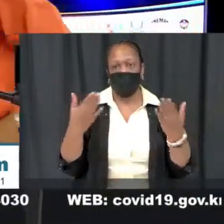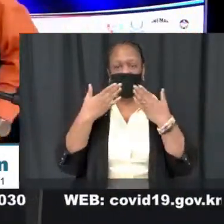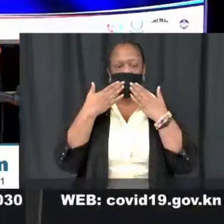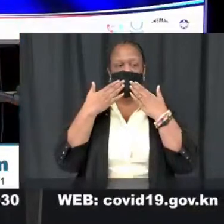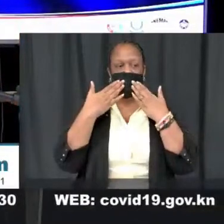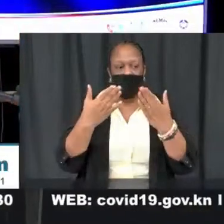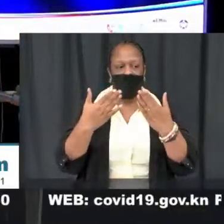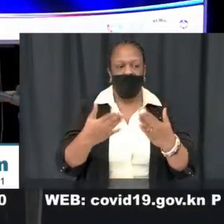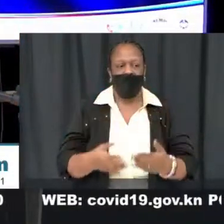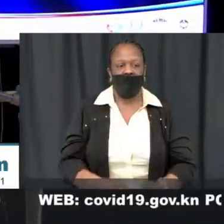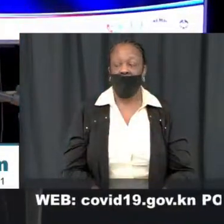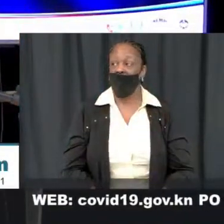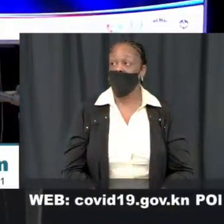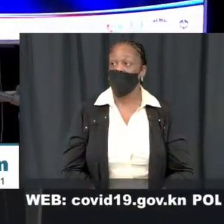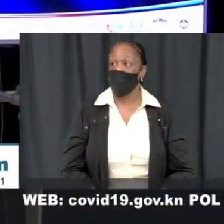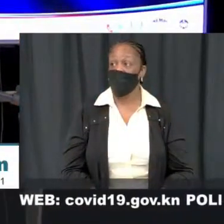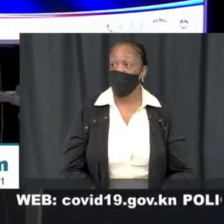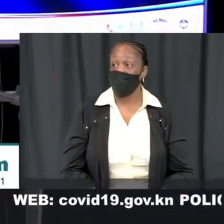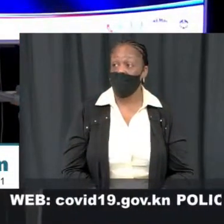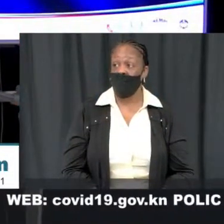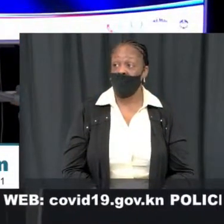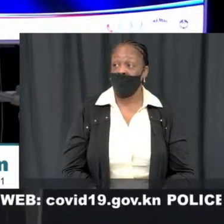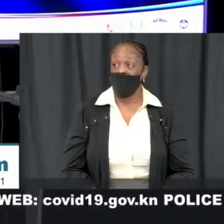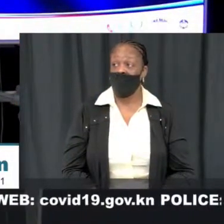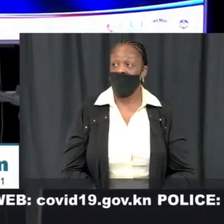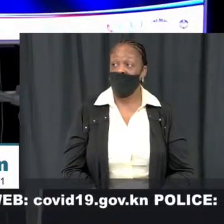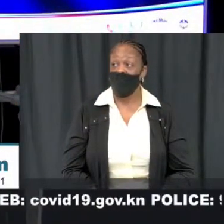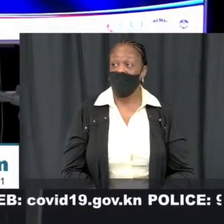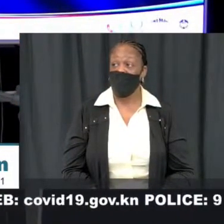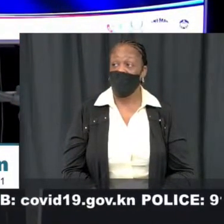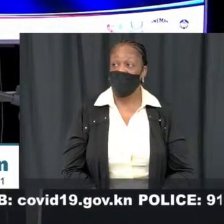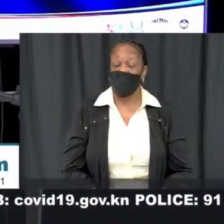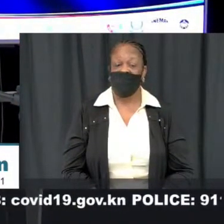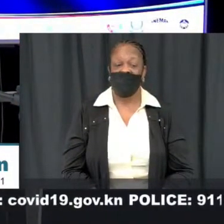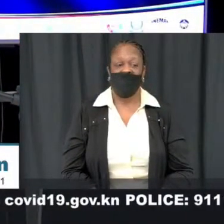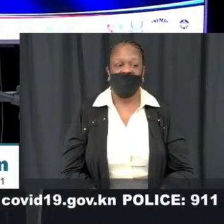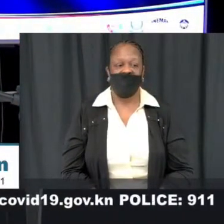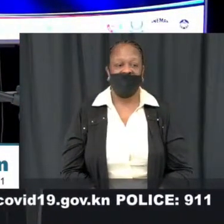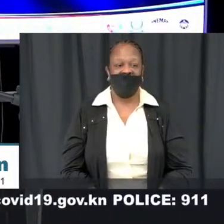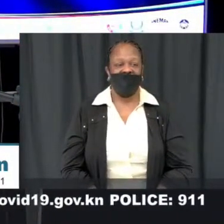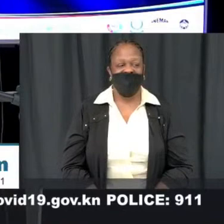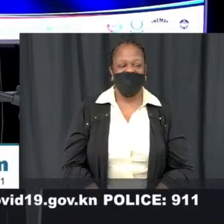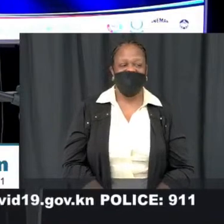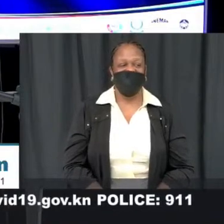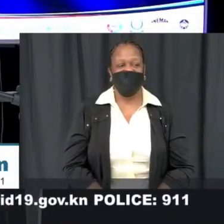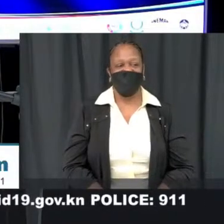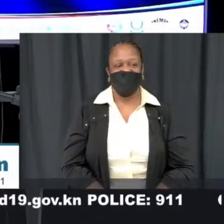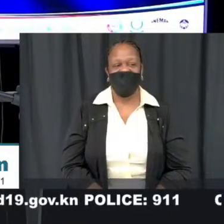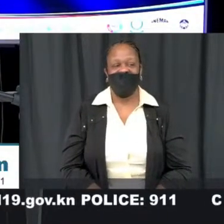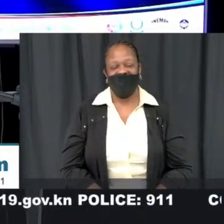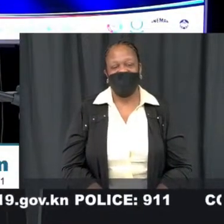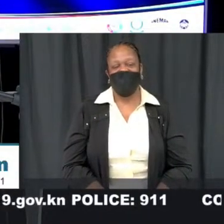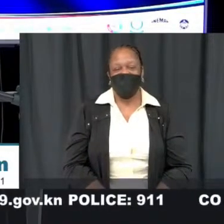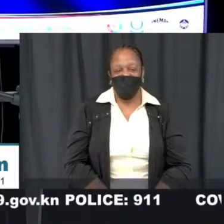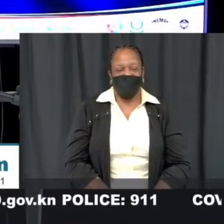Thank you, Mr. Samuel. You didn't have to mention me being targeted because I'm not easily distracted.